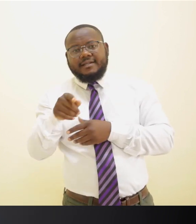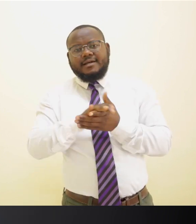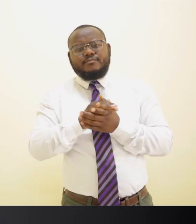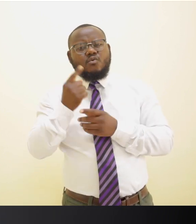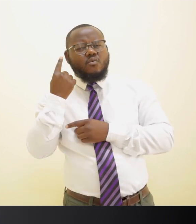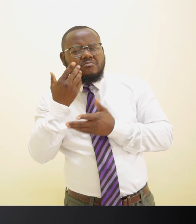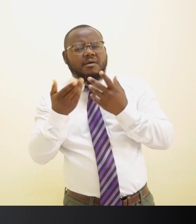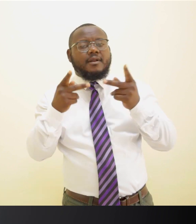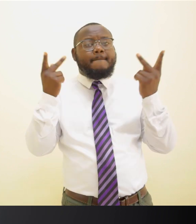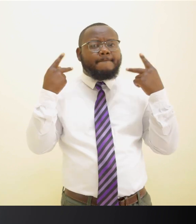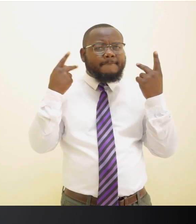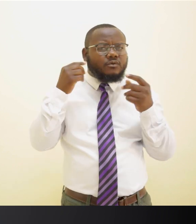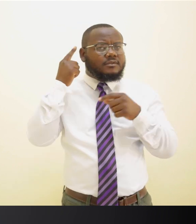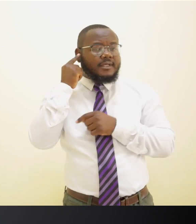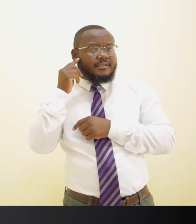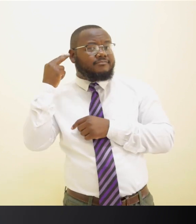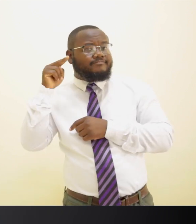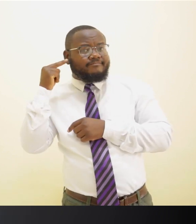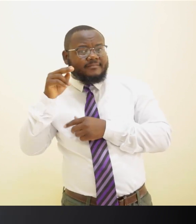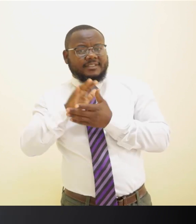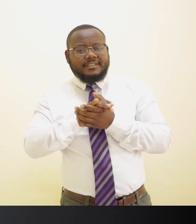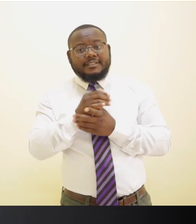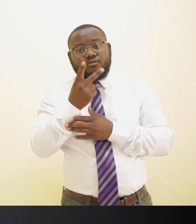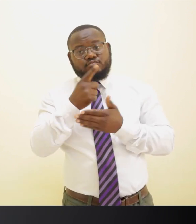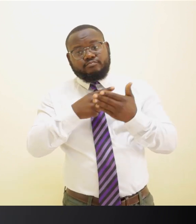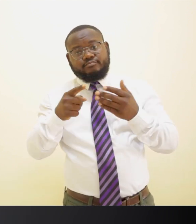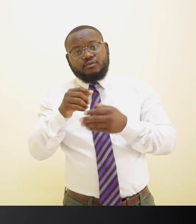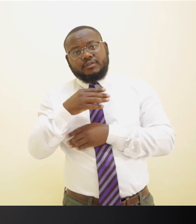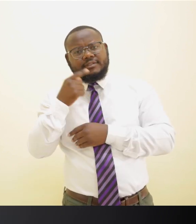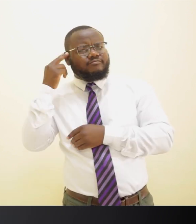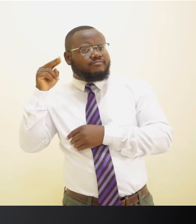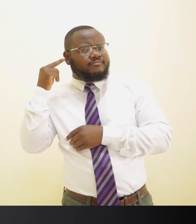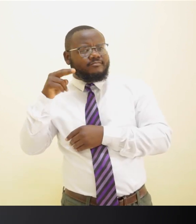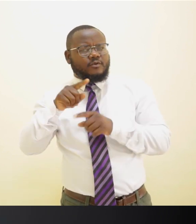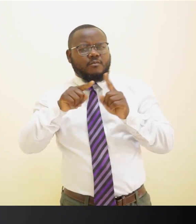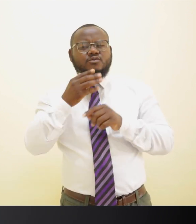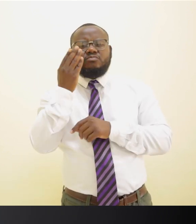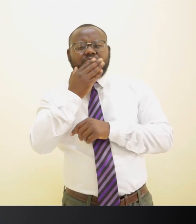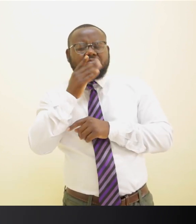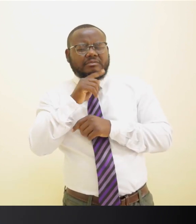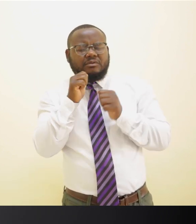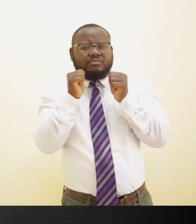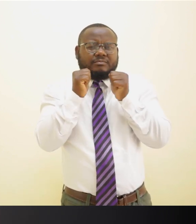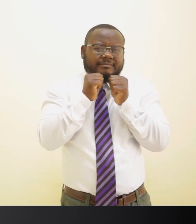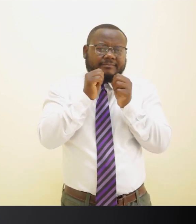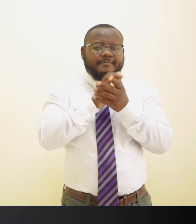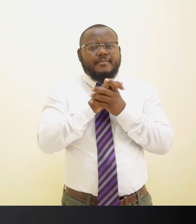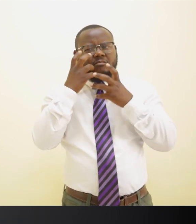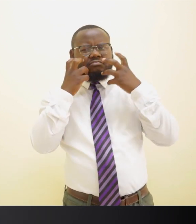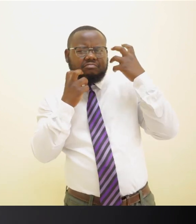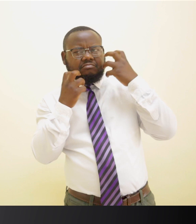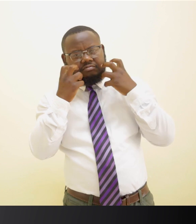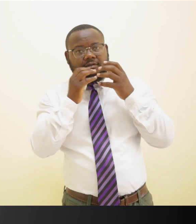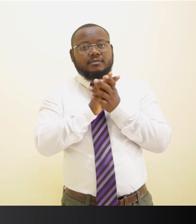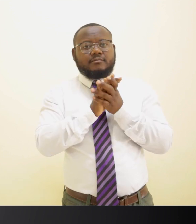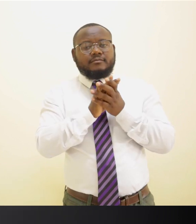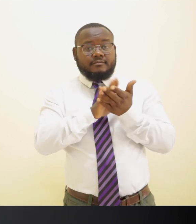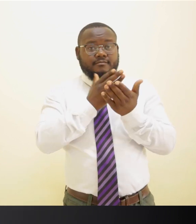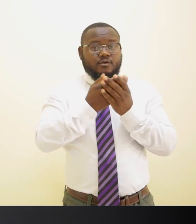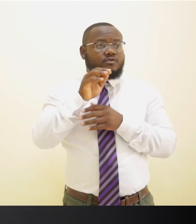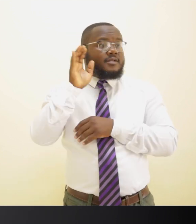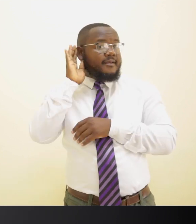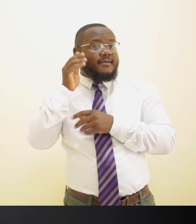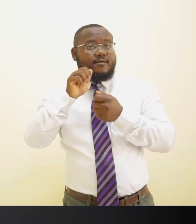both ears, ear discharge that has lasted more than 2 weeks, severe ear pain with fever, facial weakness linked to an ear